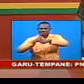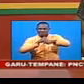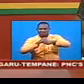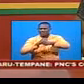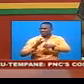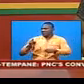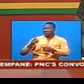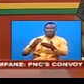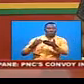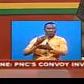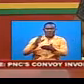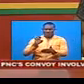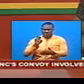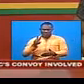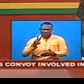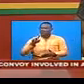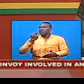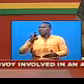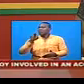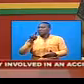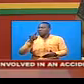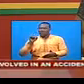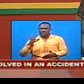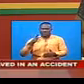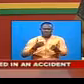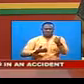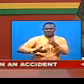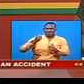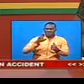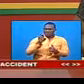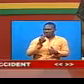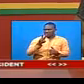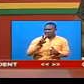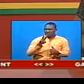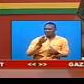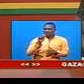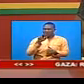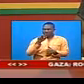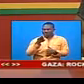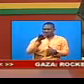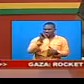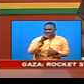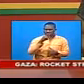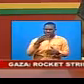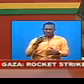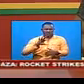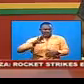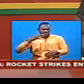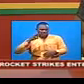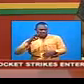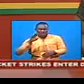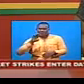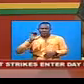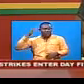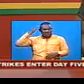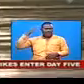the country. Right Reverend Dr. Mensah Totu succeeds Most Reverend Dr. Justice Sophia Krufi as the ninth bishop of